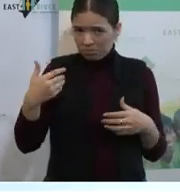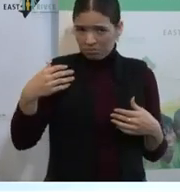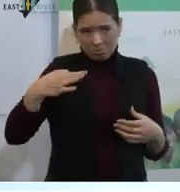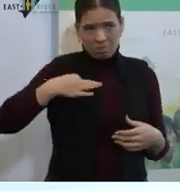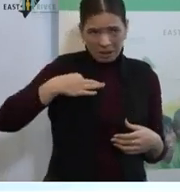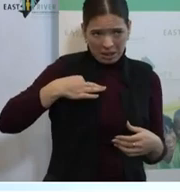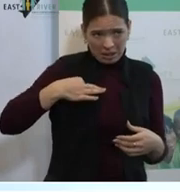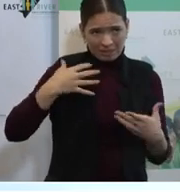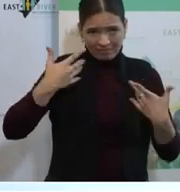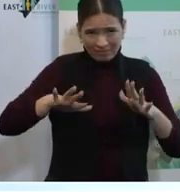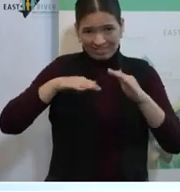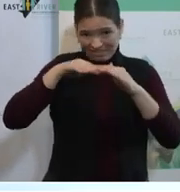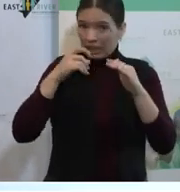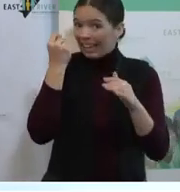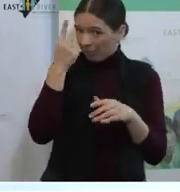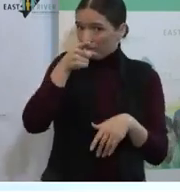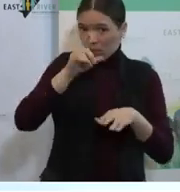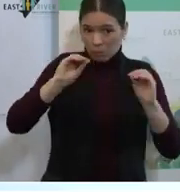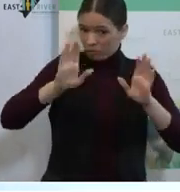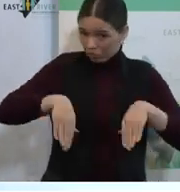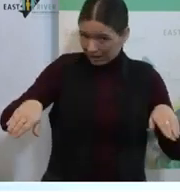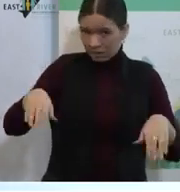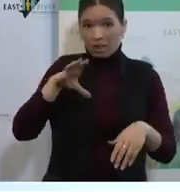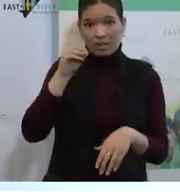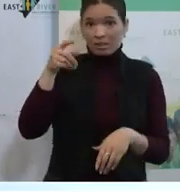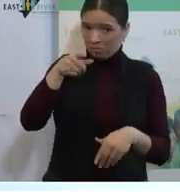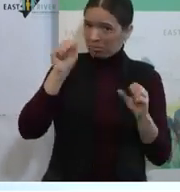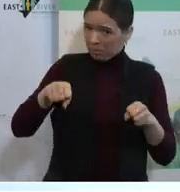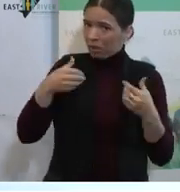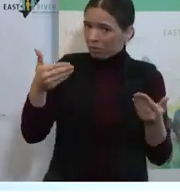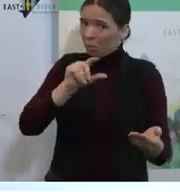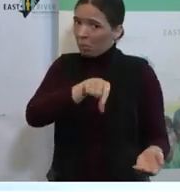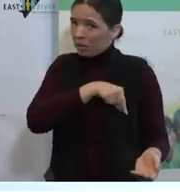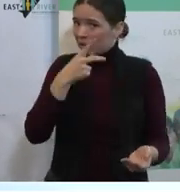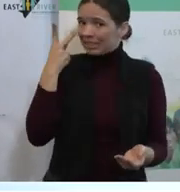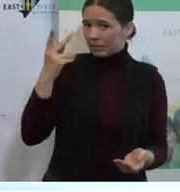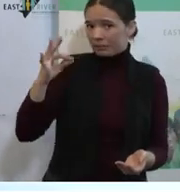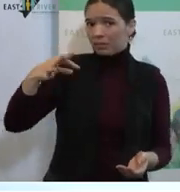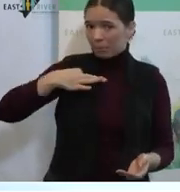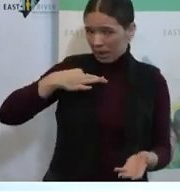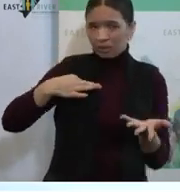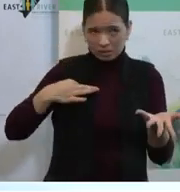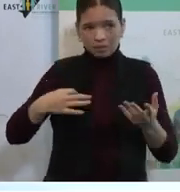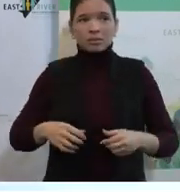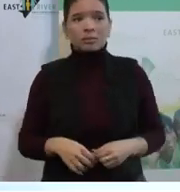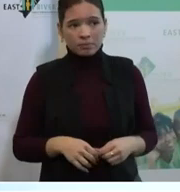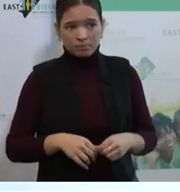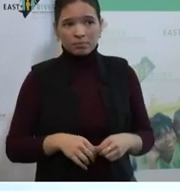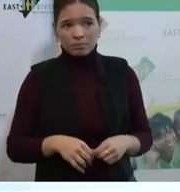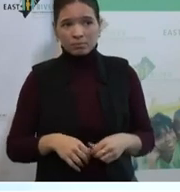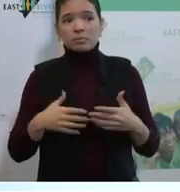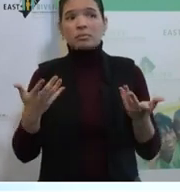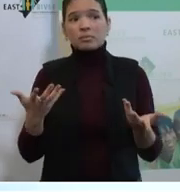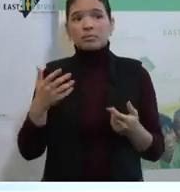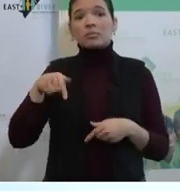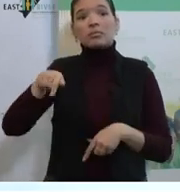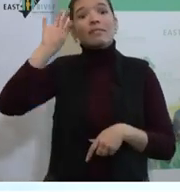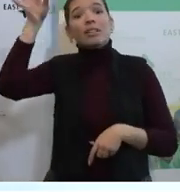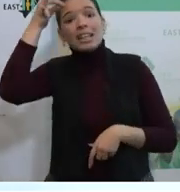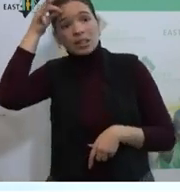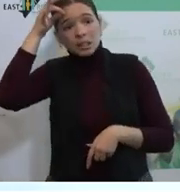federal credit and a local credit. And the federal EITC, you get anywhere from